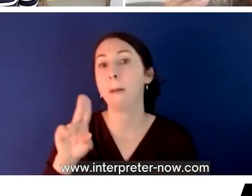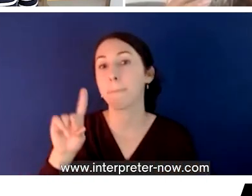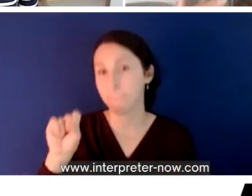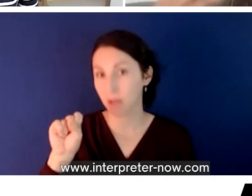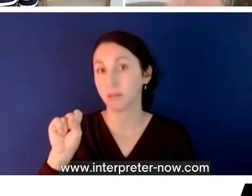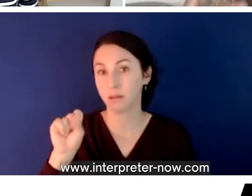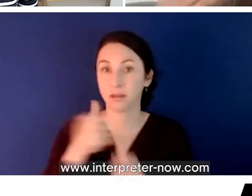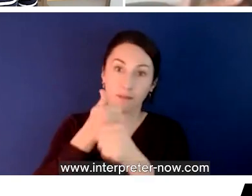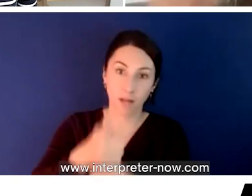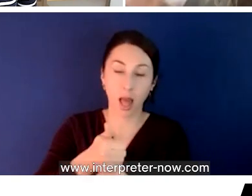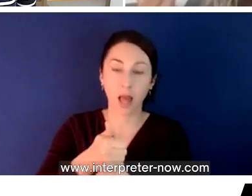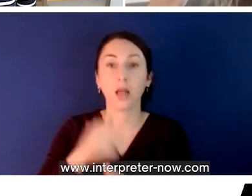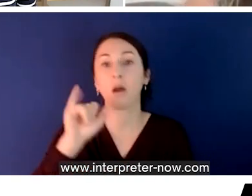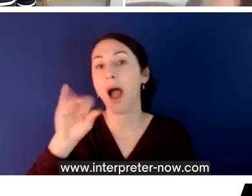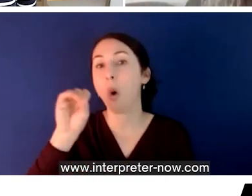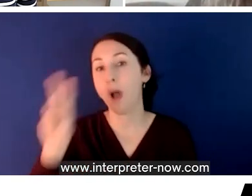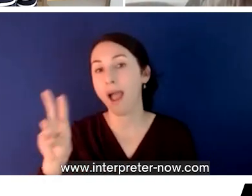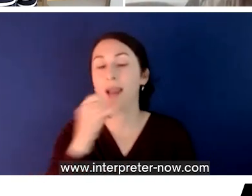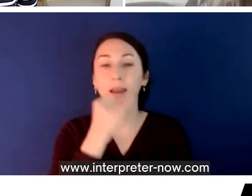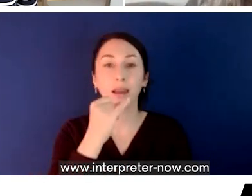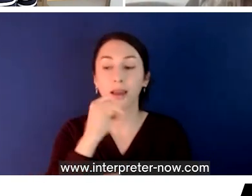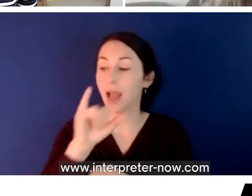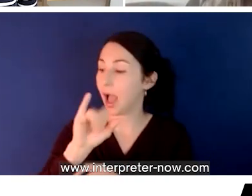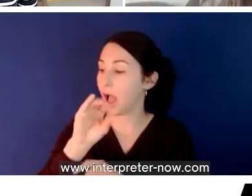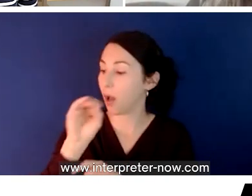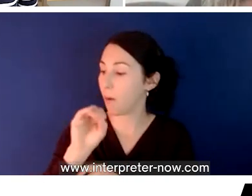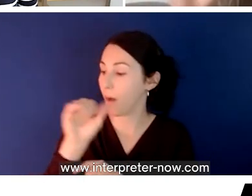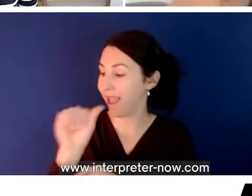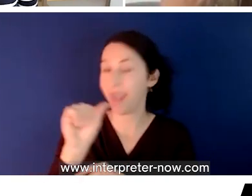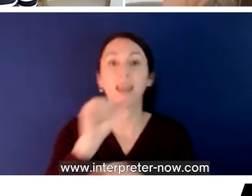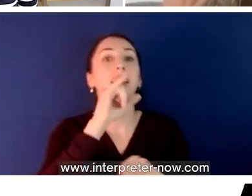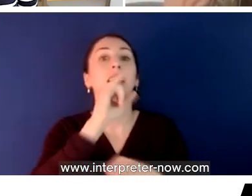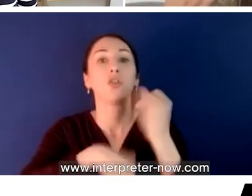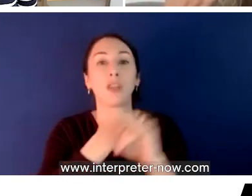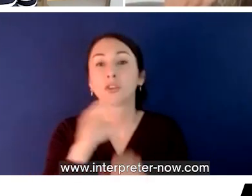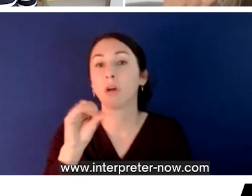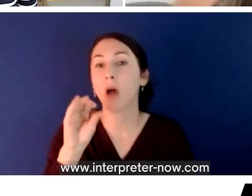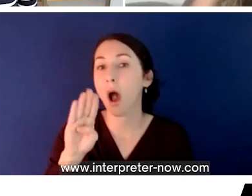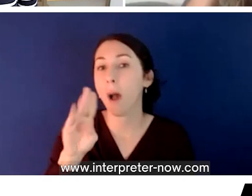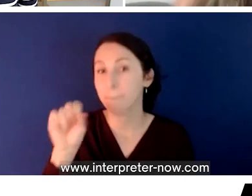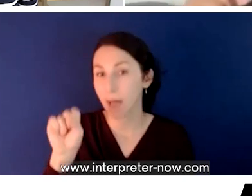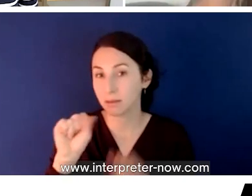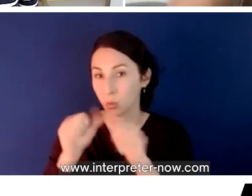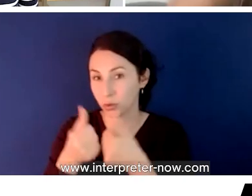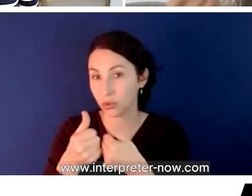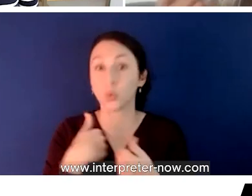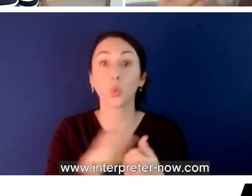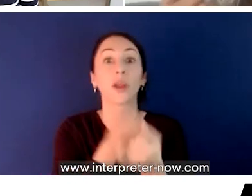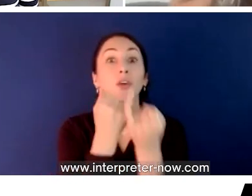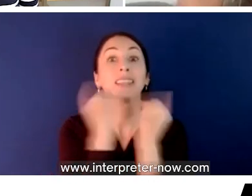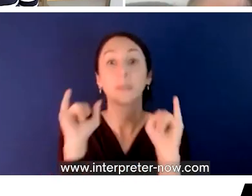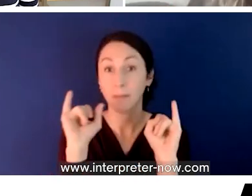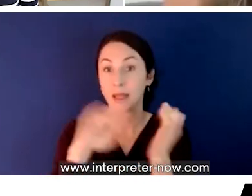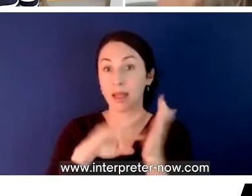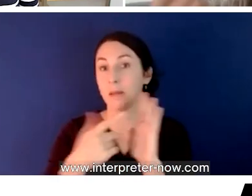ombuds lives are put out by the IOA, the International Ombuds Association. So we live by four principles. So the first is that we are independent.